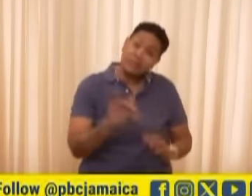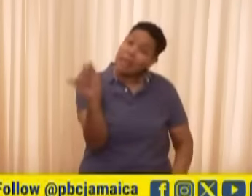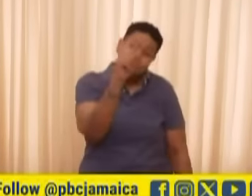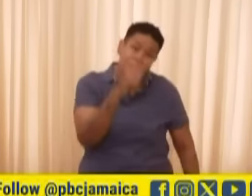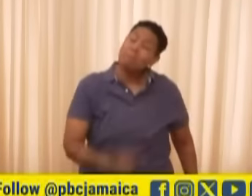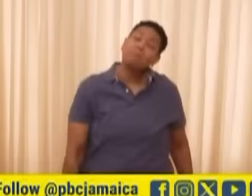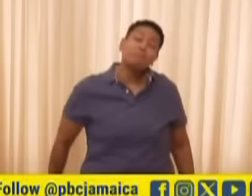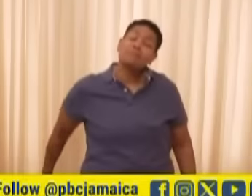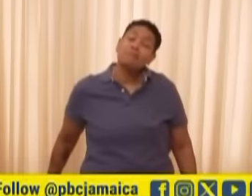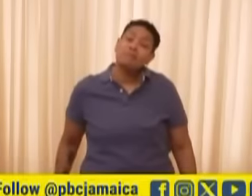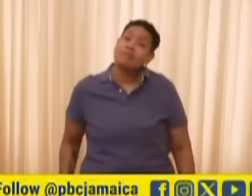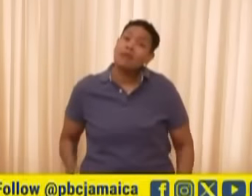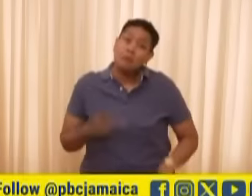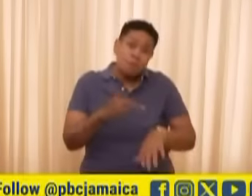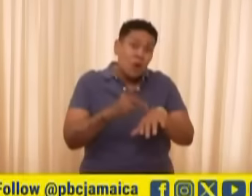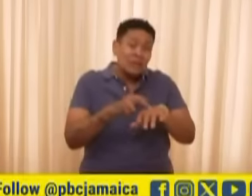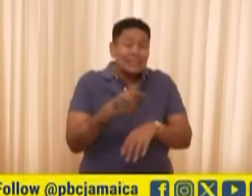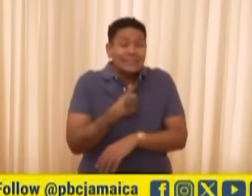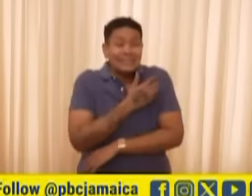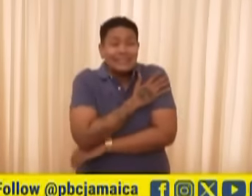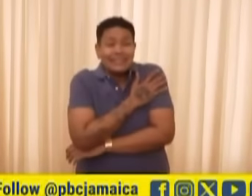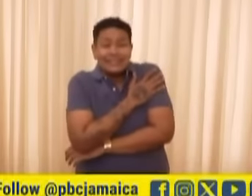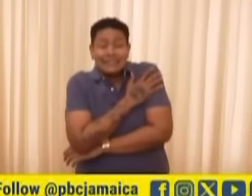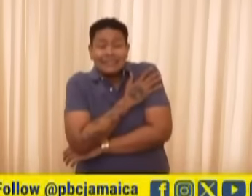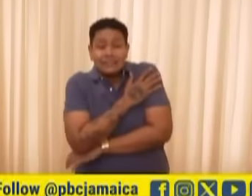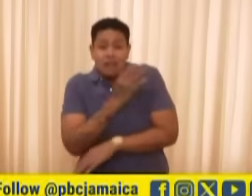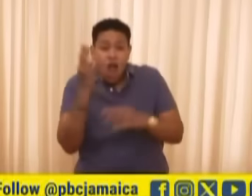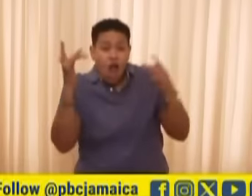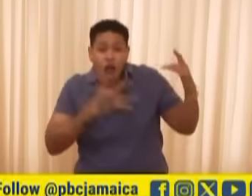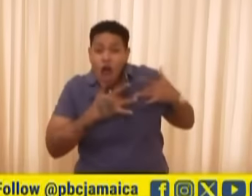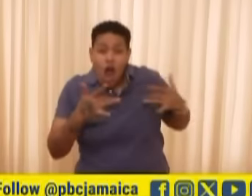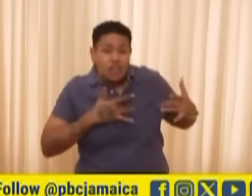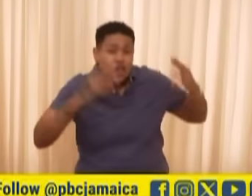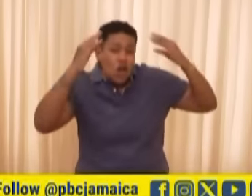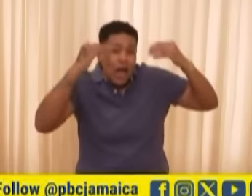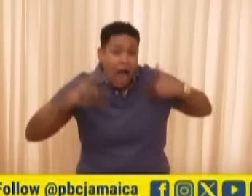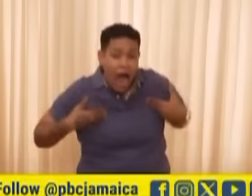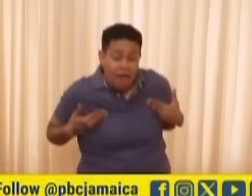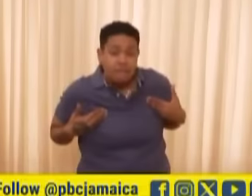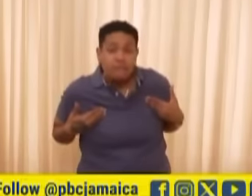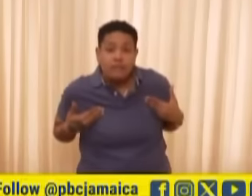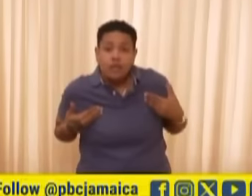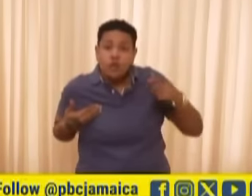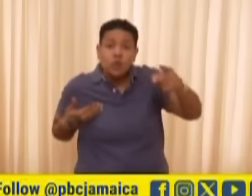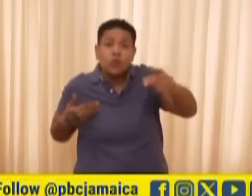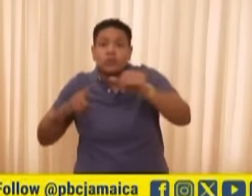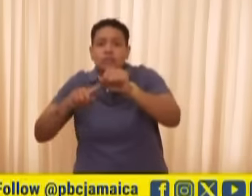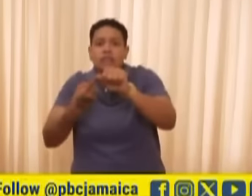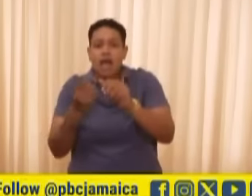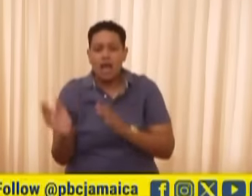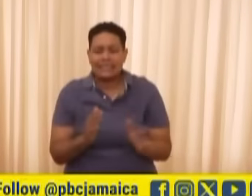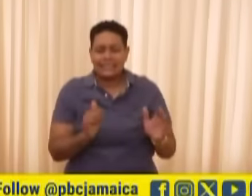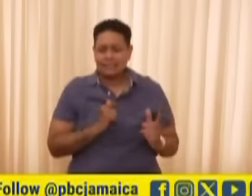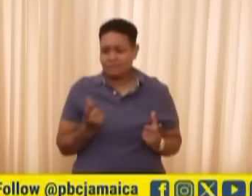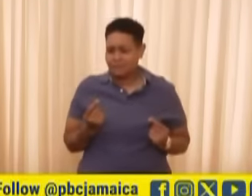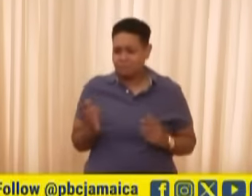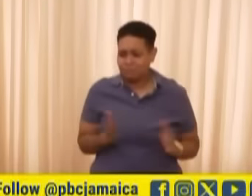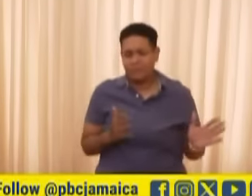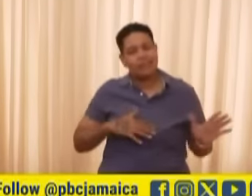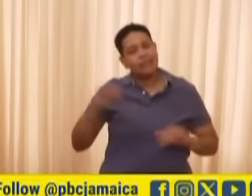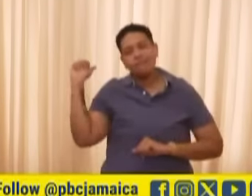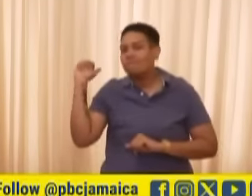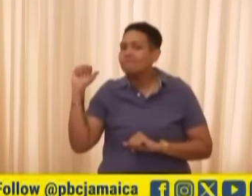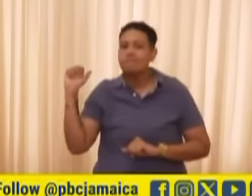community that is of concern, that you can start to make arrangements